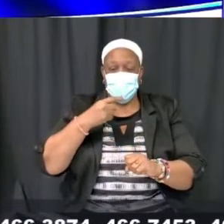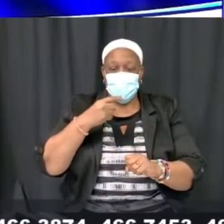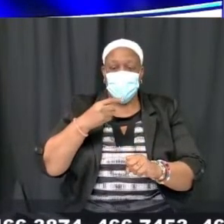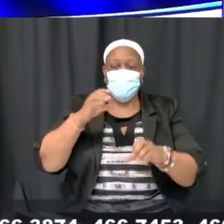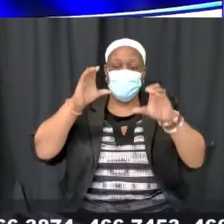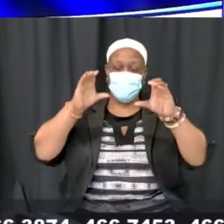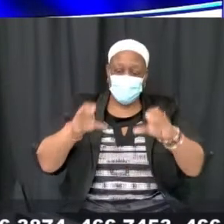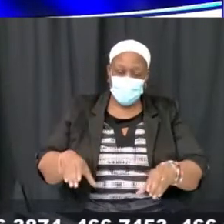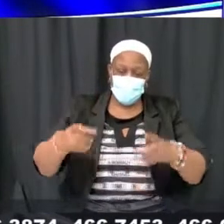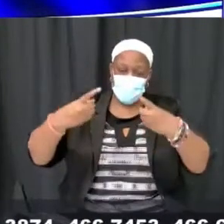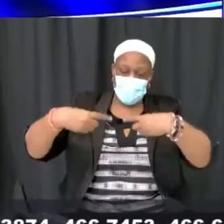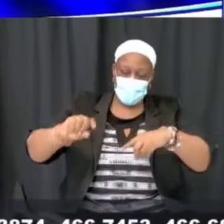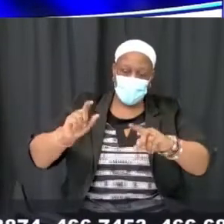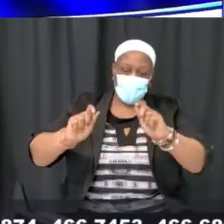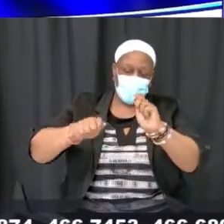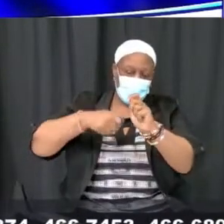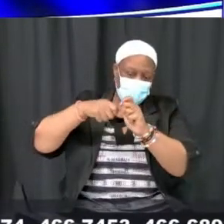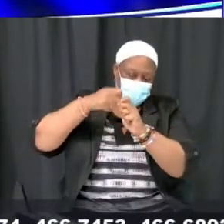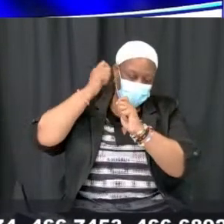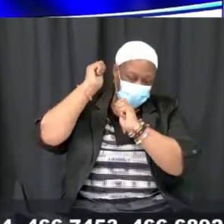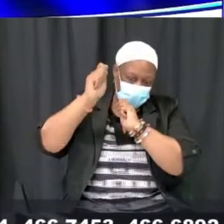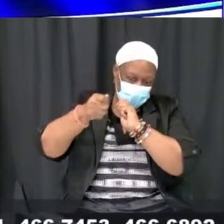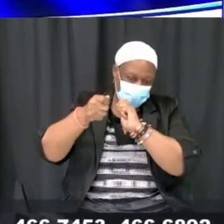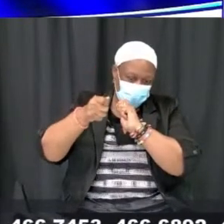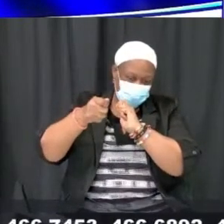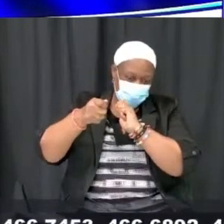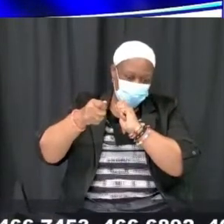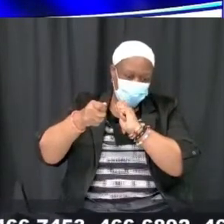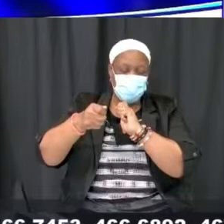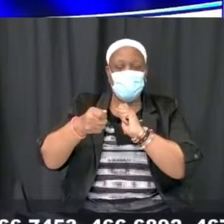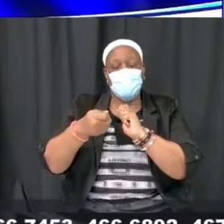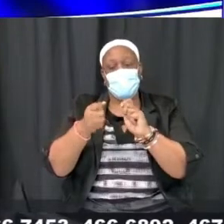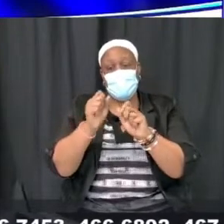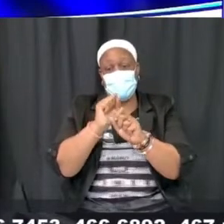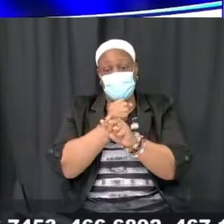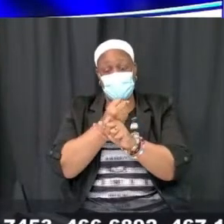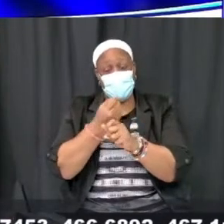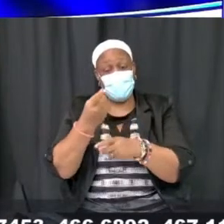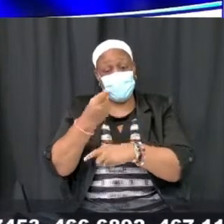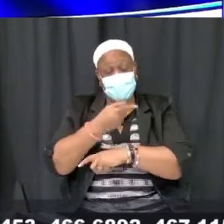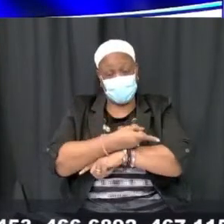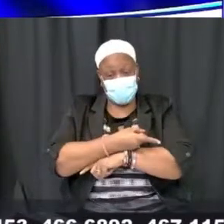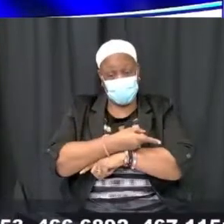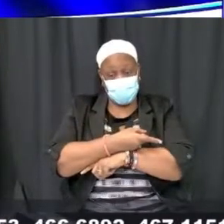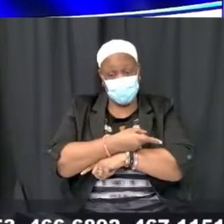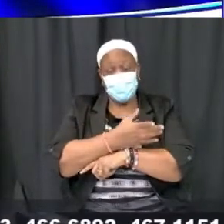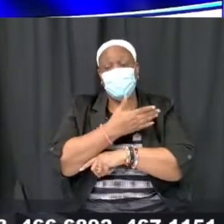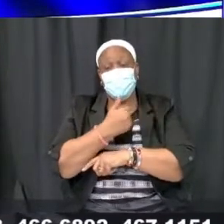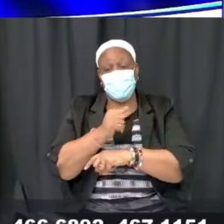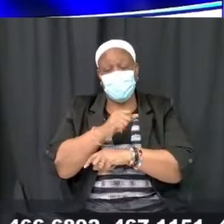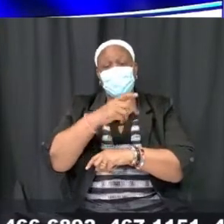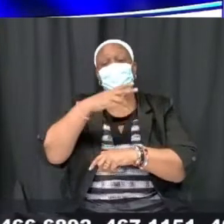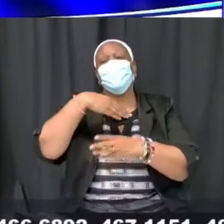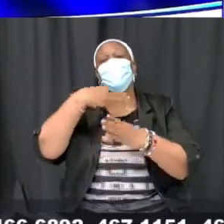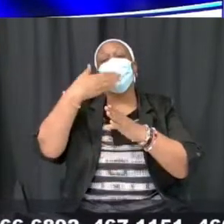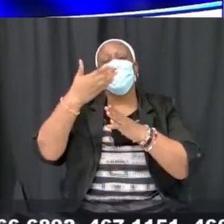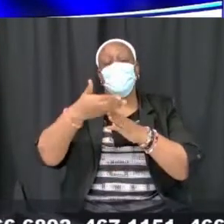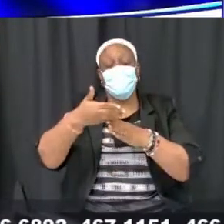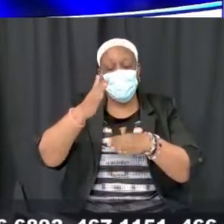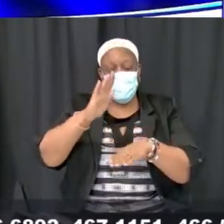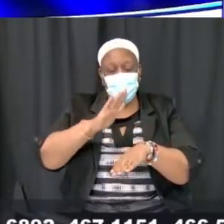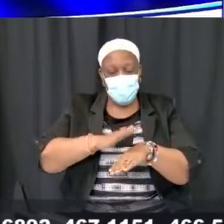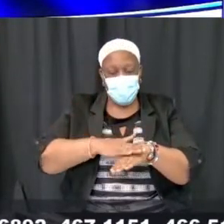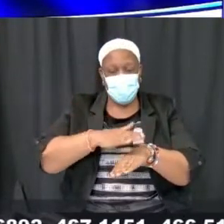Force deliberated on the request from the Department of Marine Resources and have